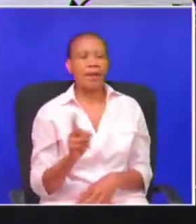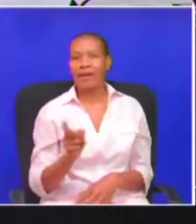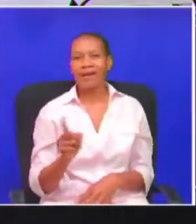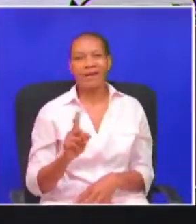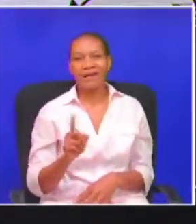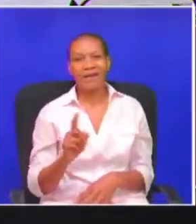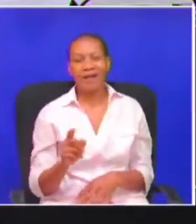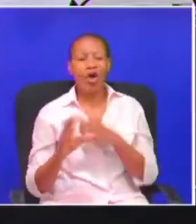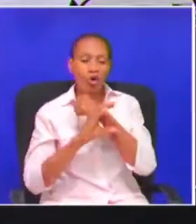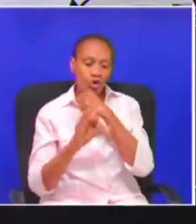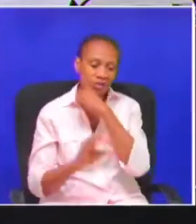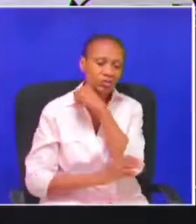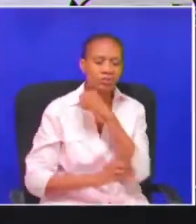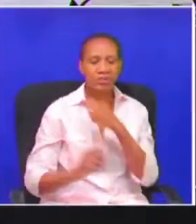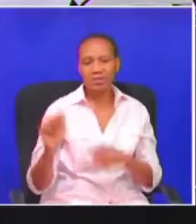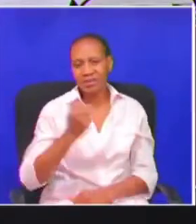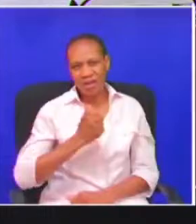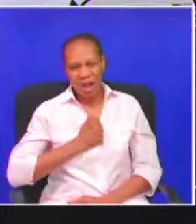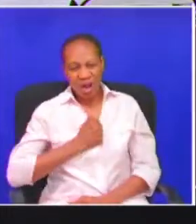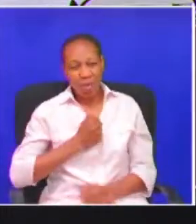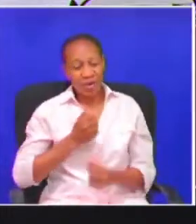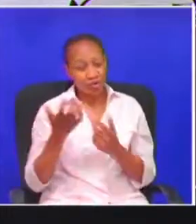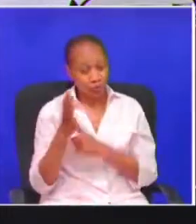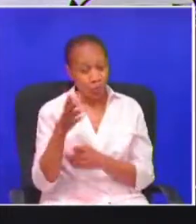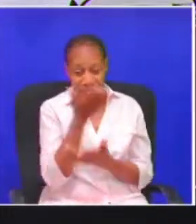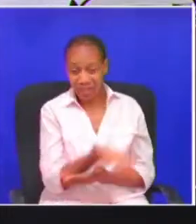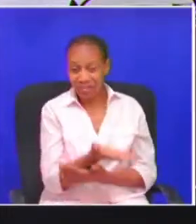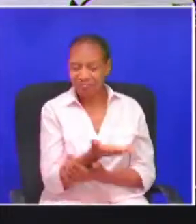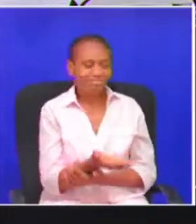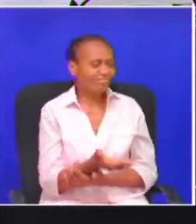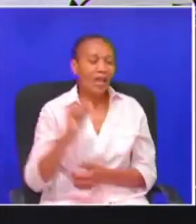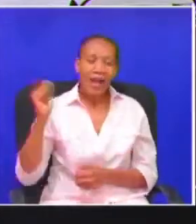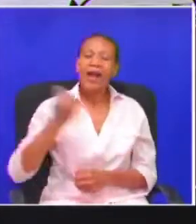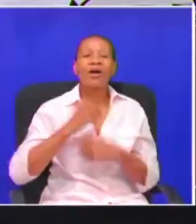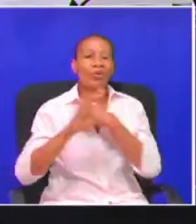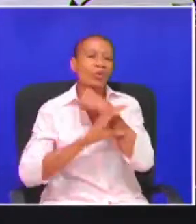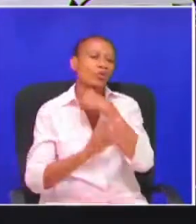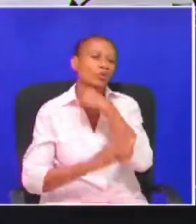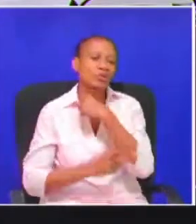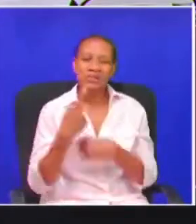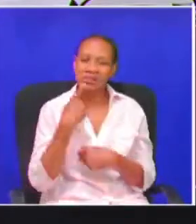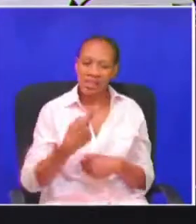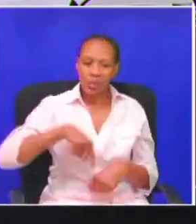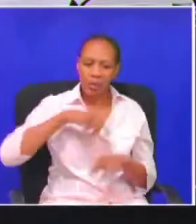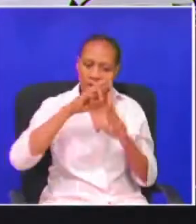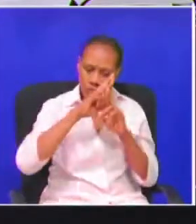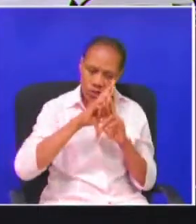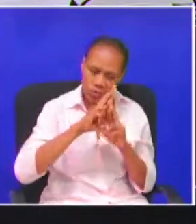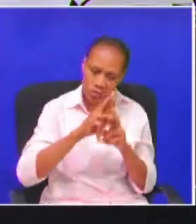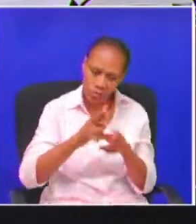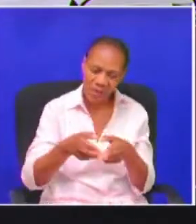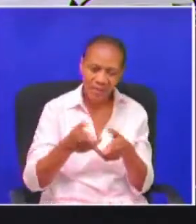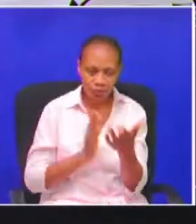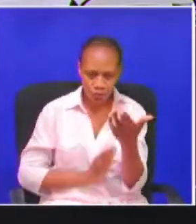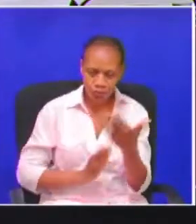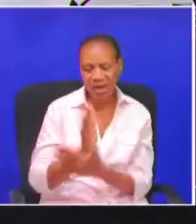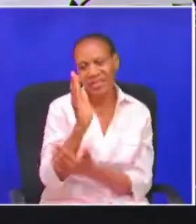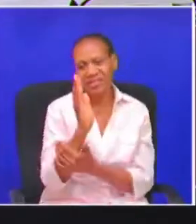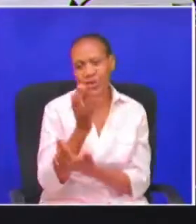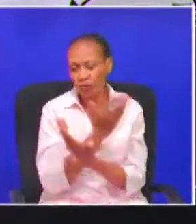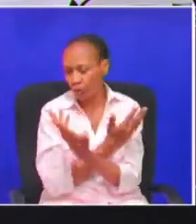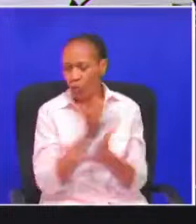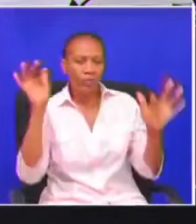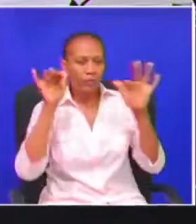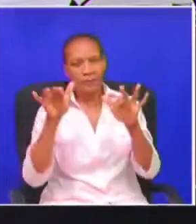our Constitution is all about. Our Constitution is about the respect of the rights of